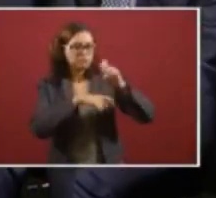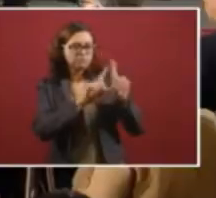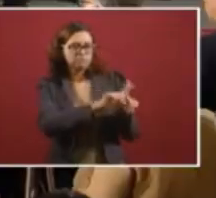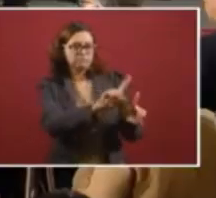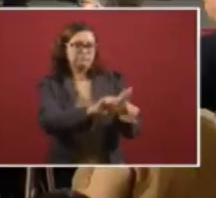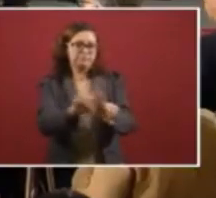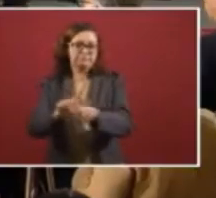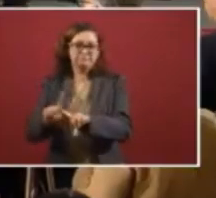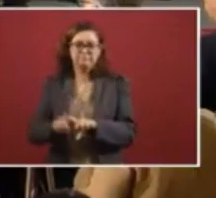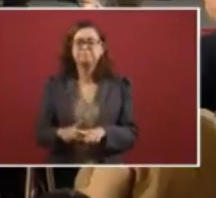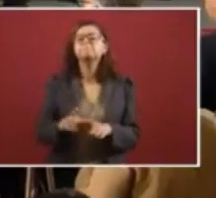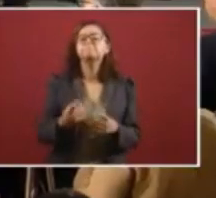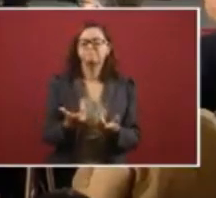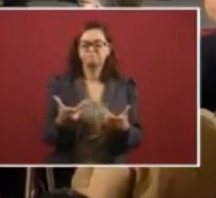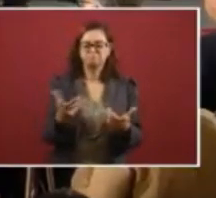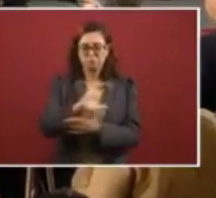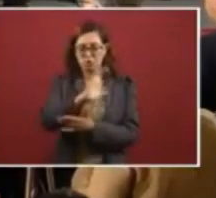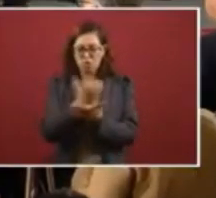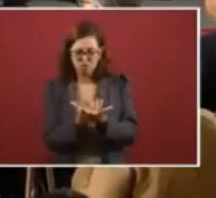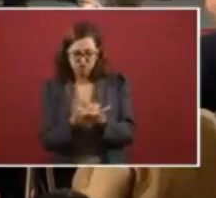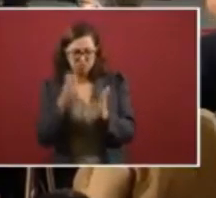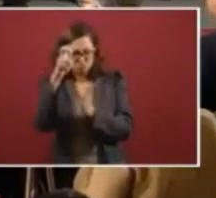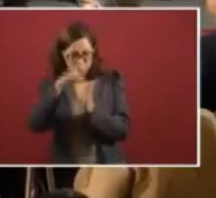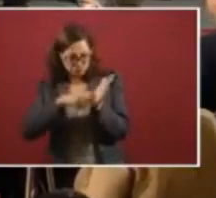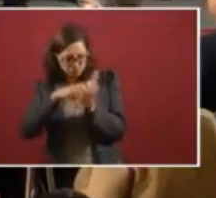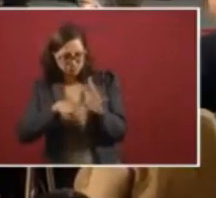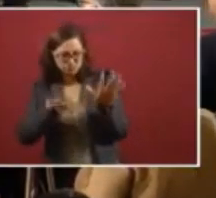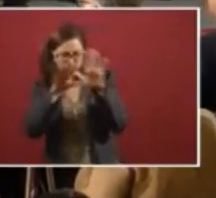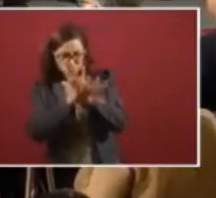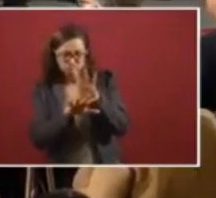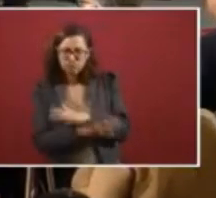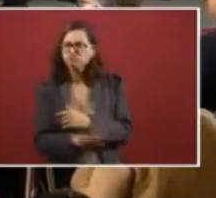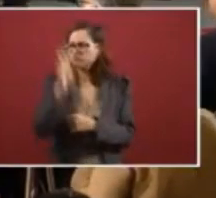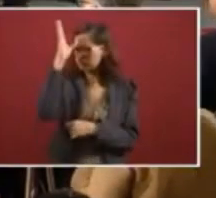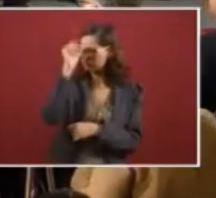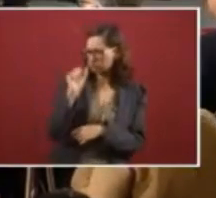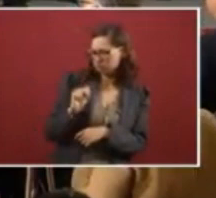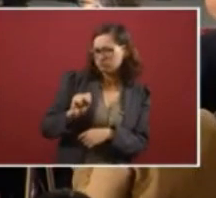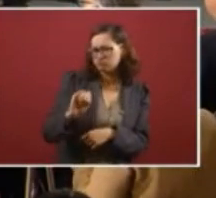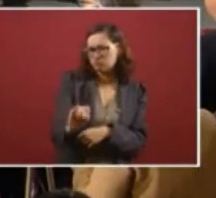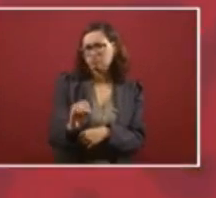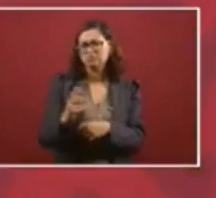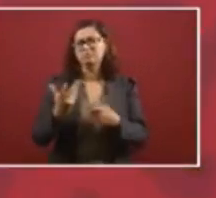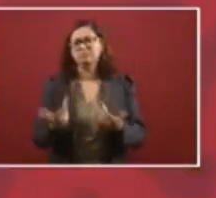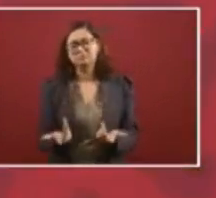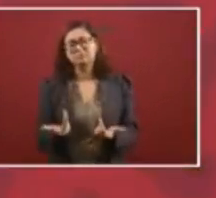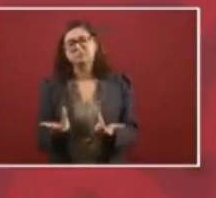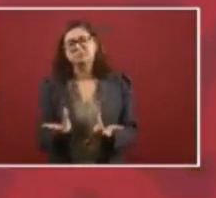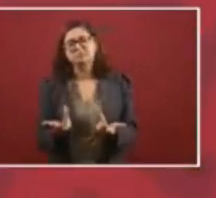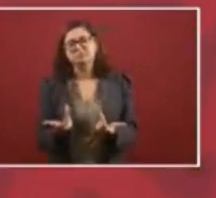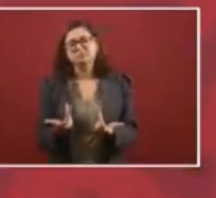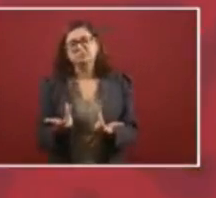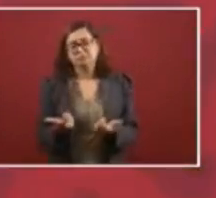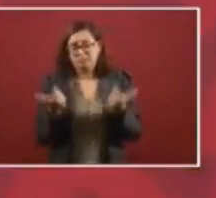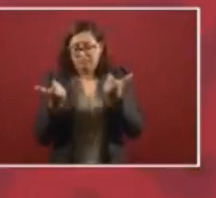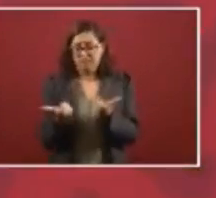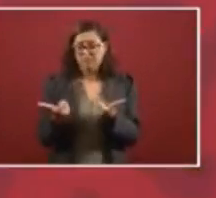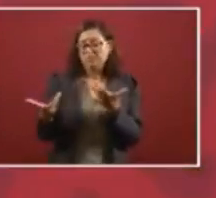colleagues that have agreed to change the conditions for the